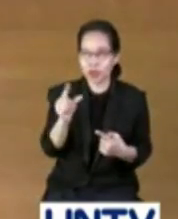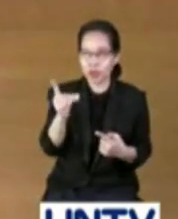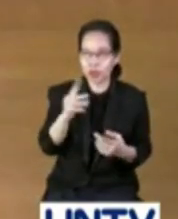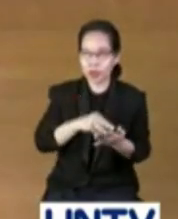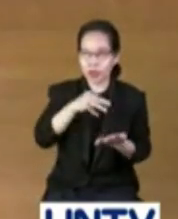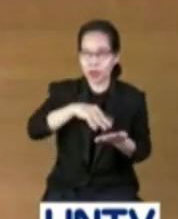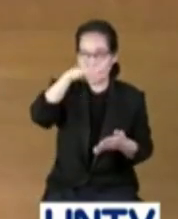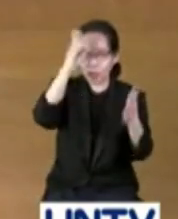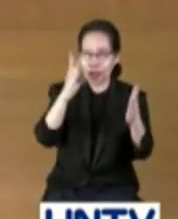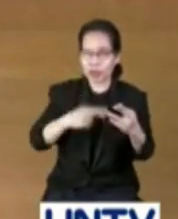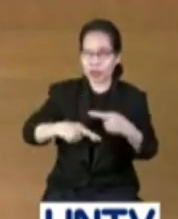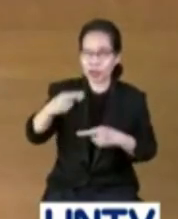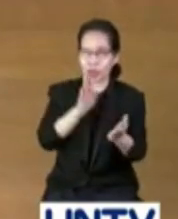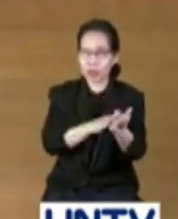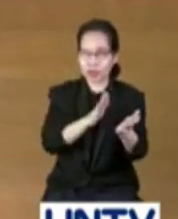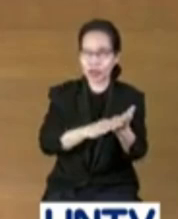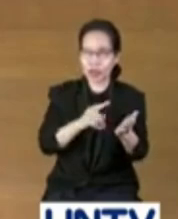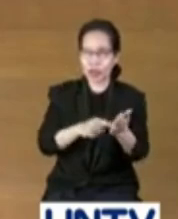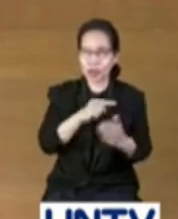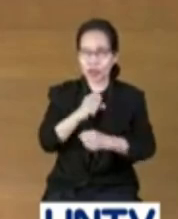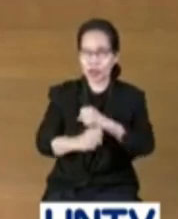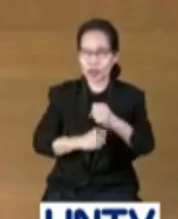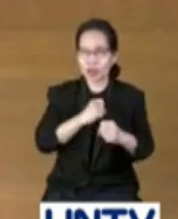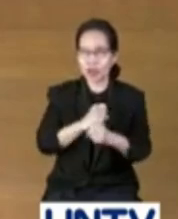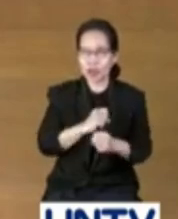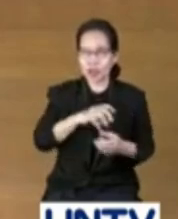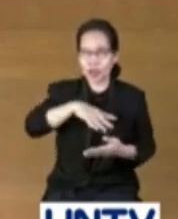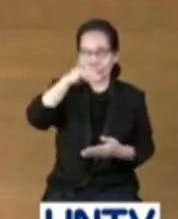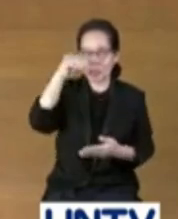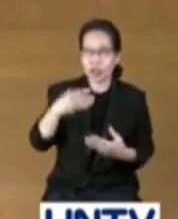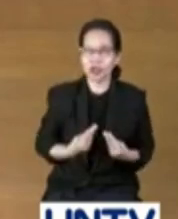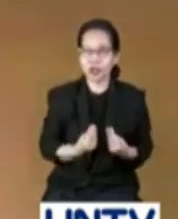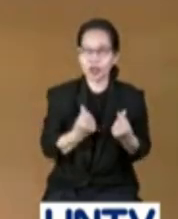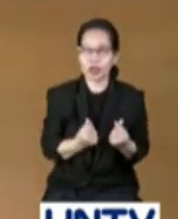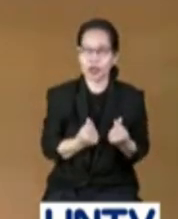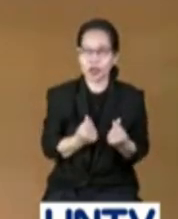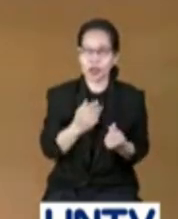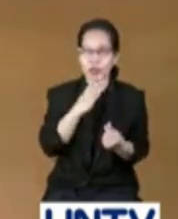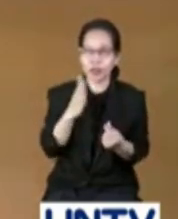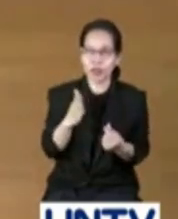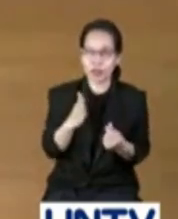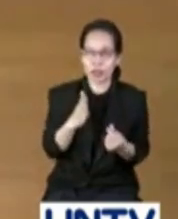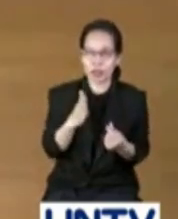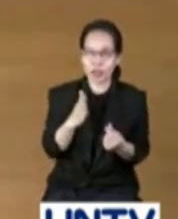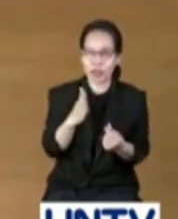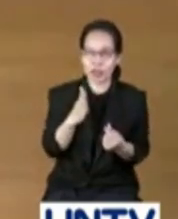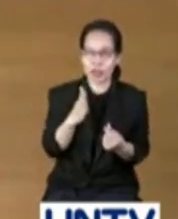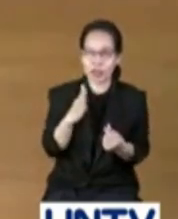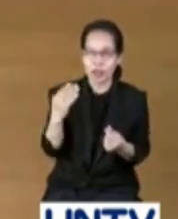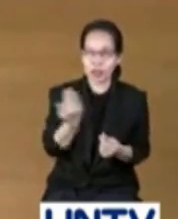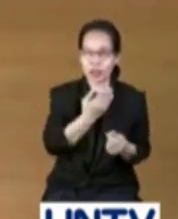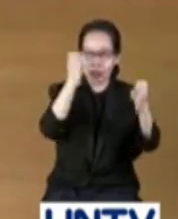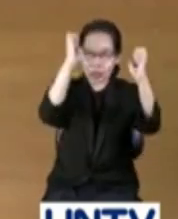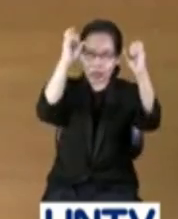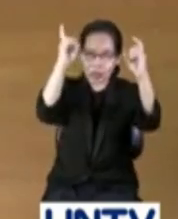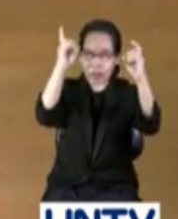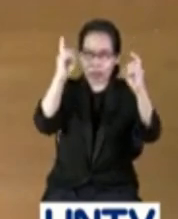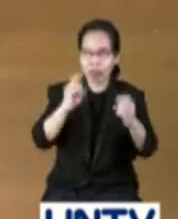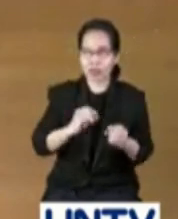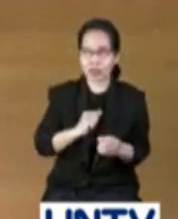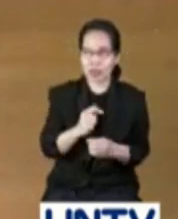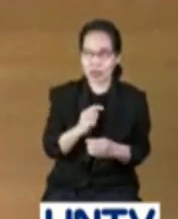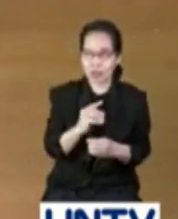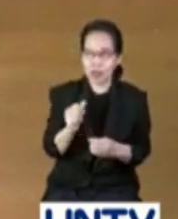to school this year. Learning recovery will be at the forefront of our education agenda. The